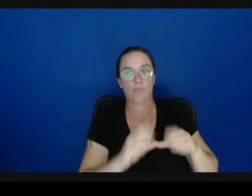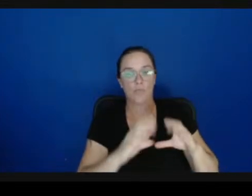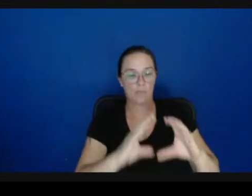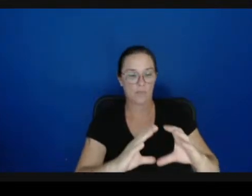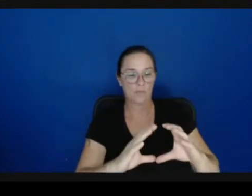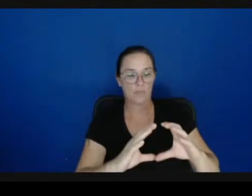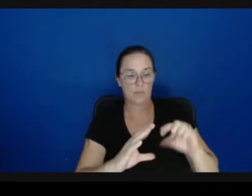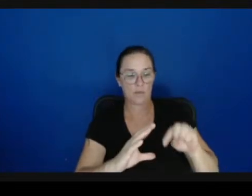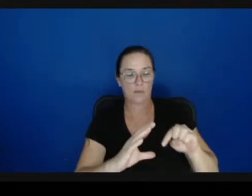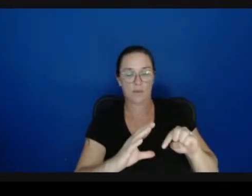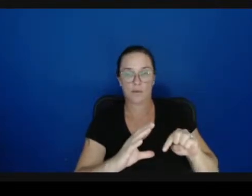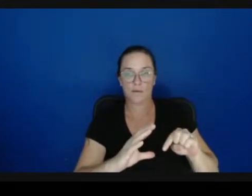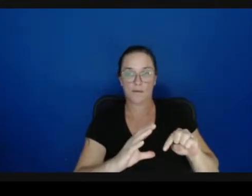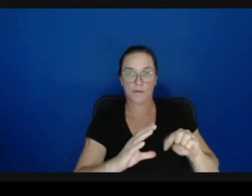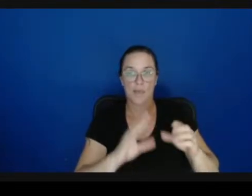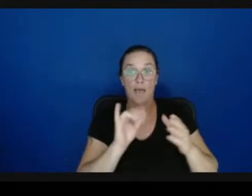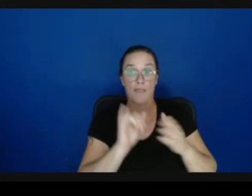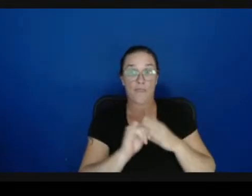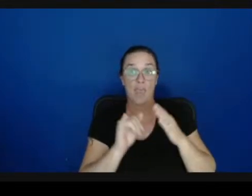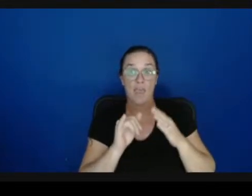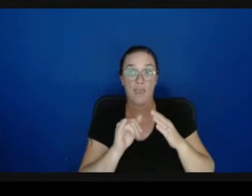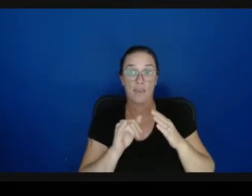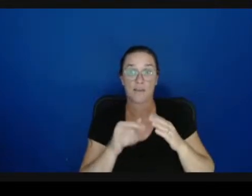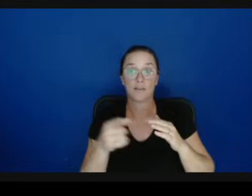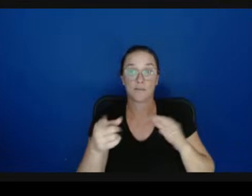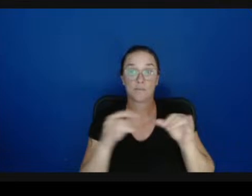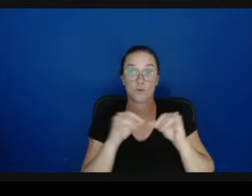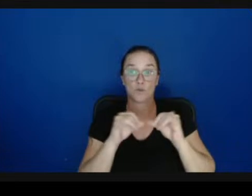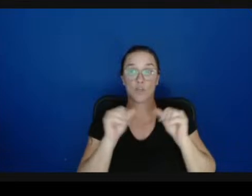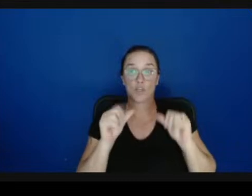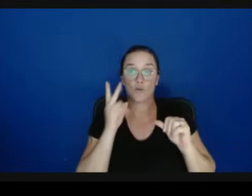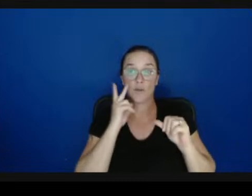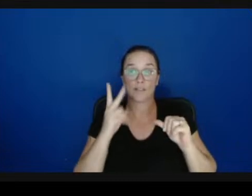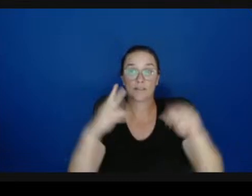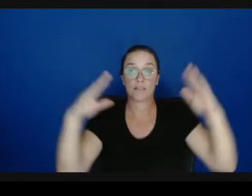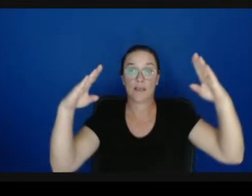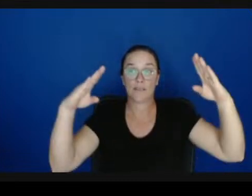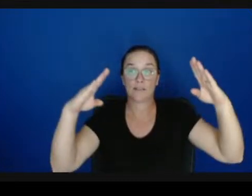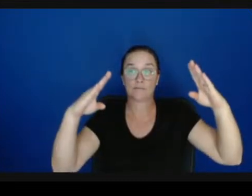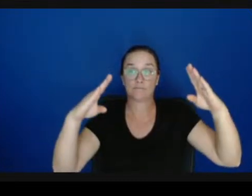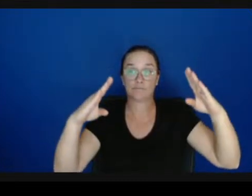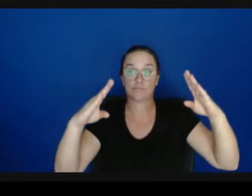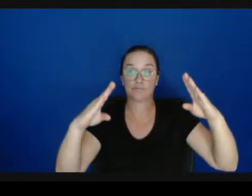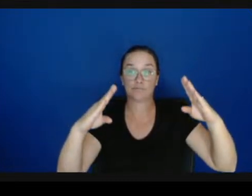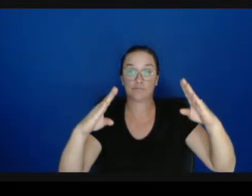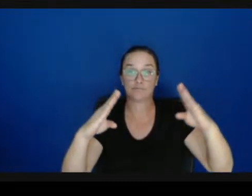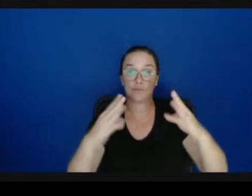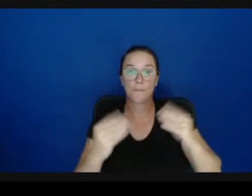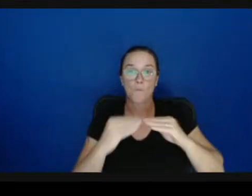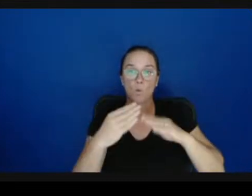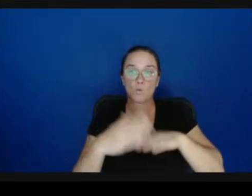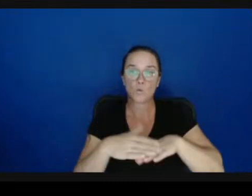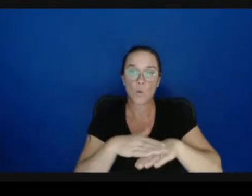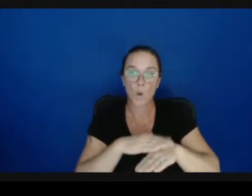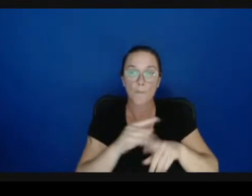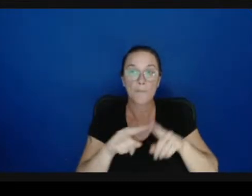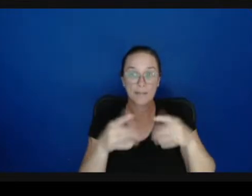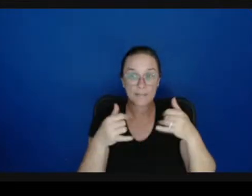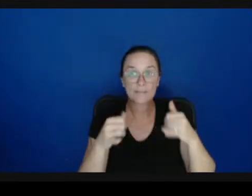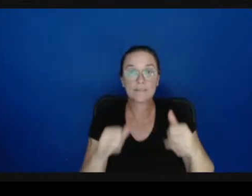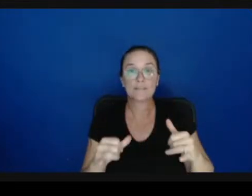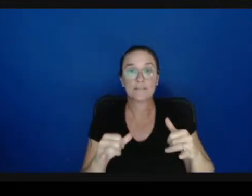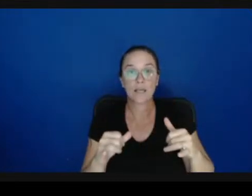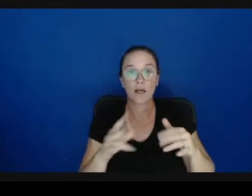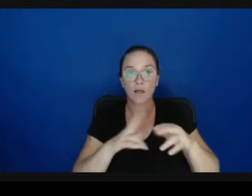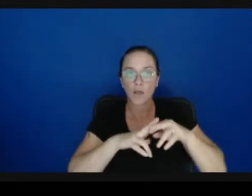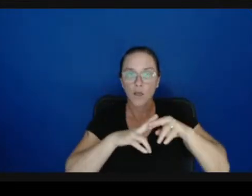So on this signal, you can see that the tilt is decreasing more slowly at the shallow, but it's still decreasing quite